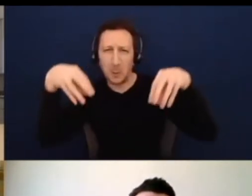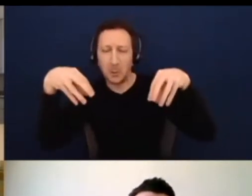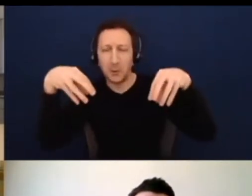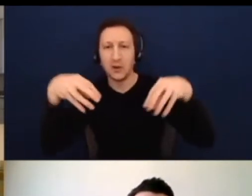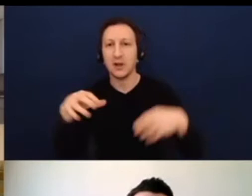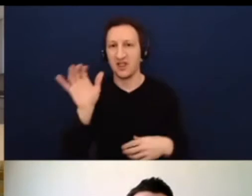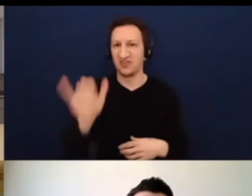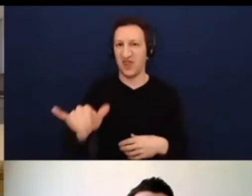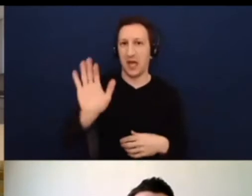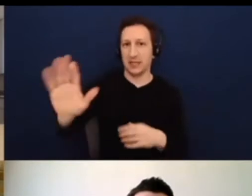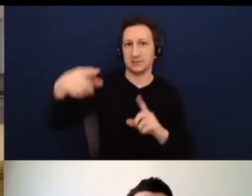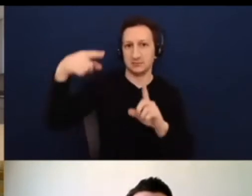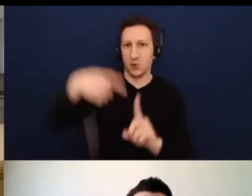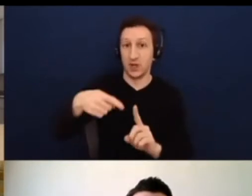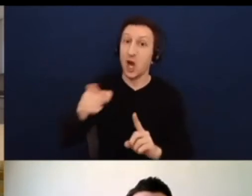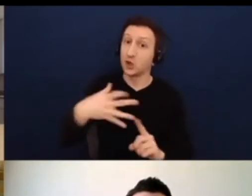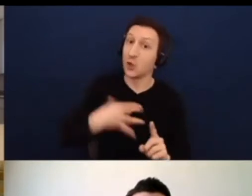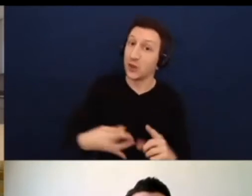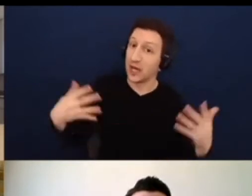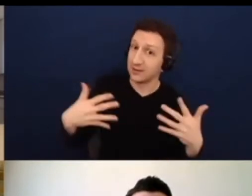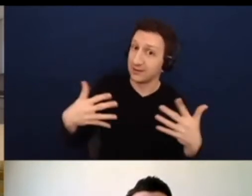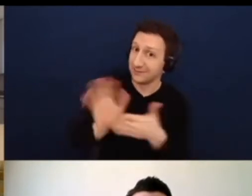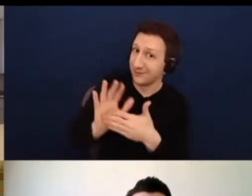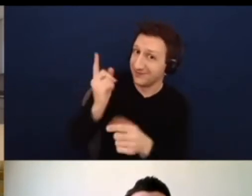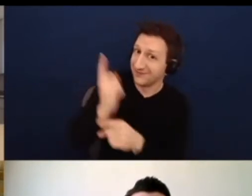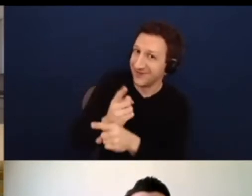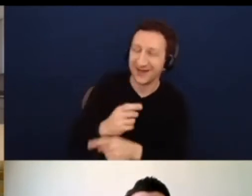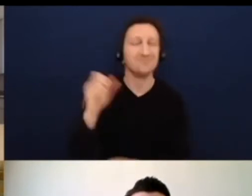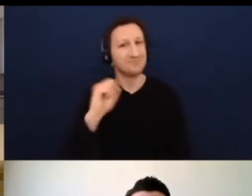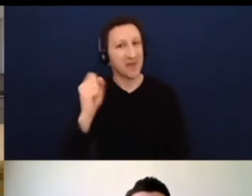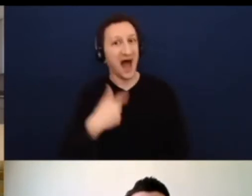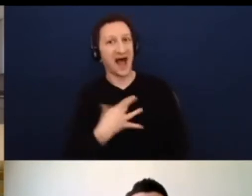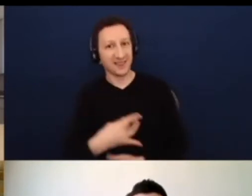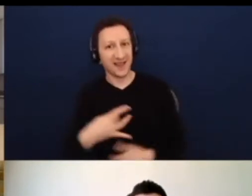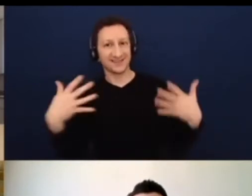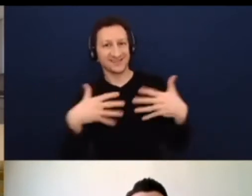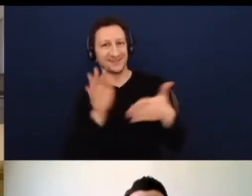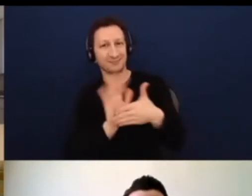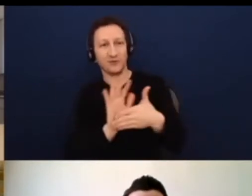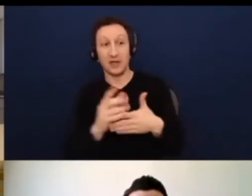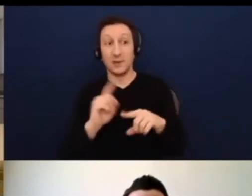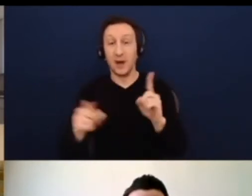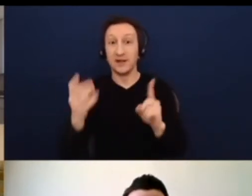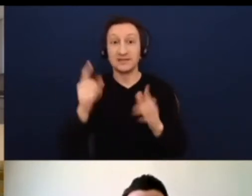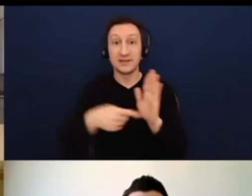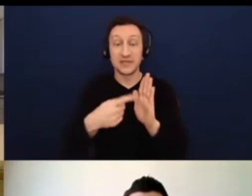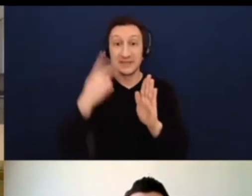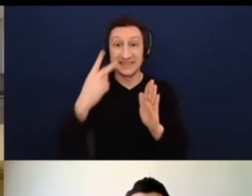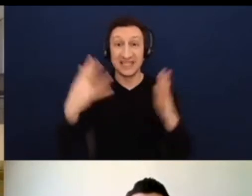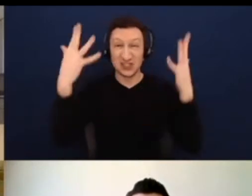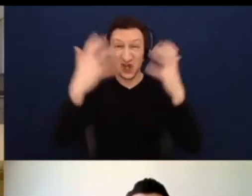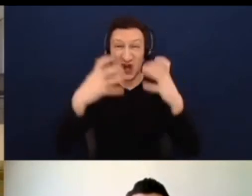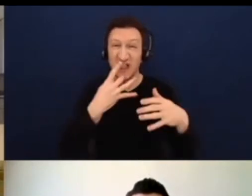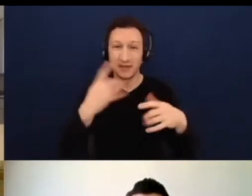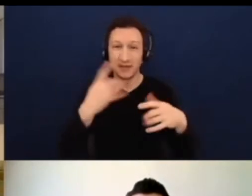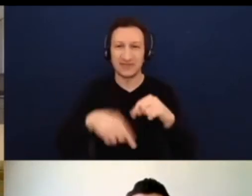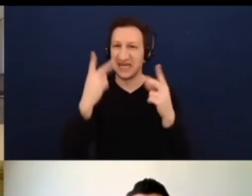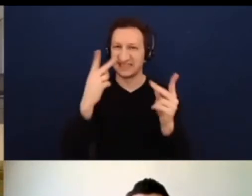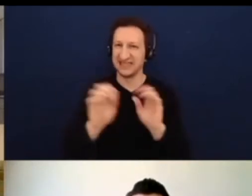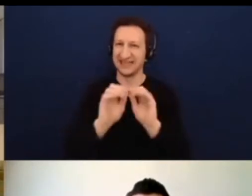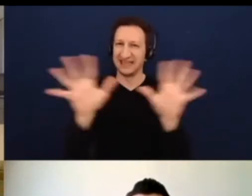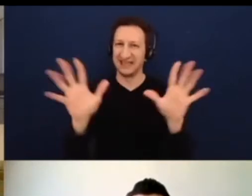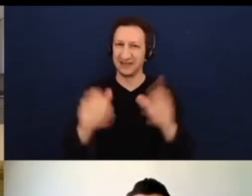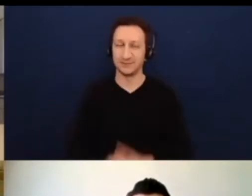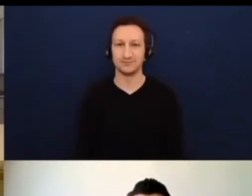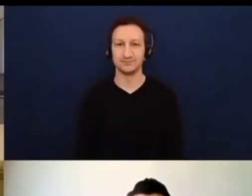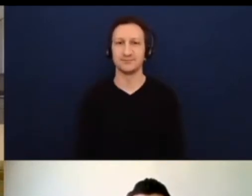that. But the lighting, yeah, the lighting of the scene, if it's the lighting is darker, then it's hard for me to see. Yeah. Right.